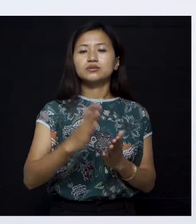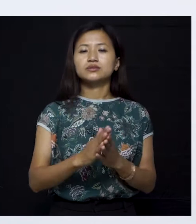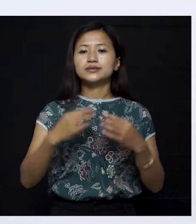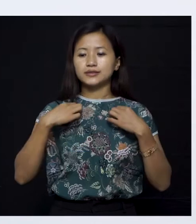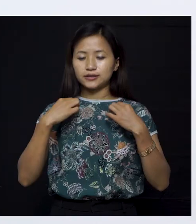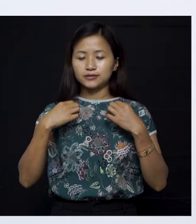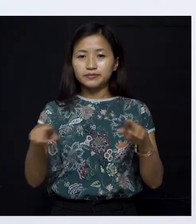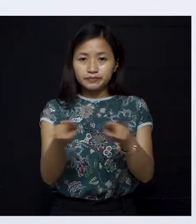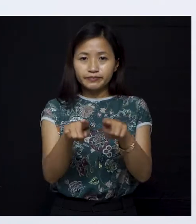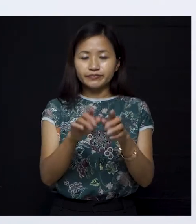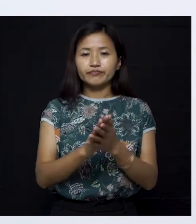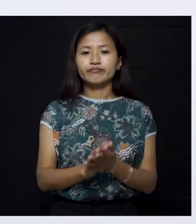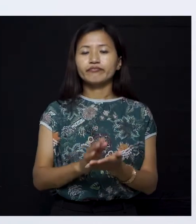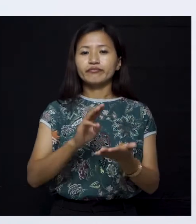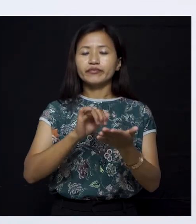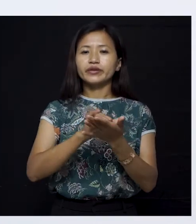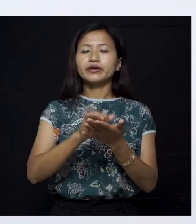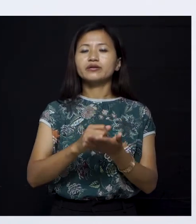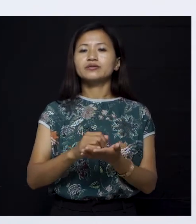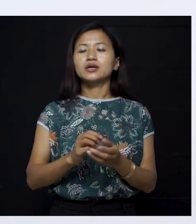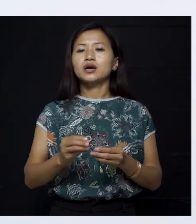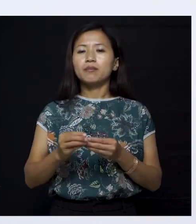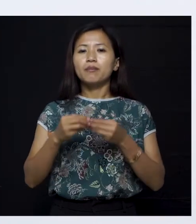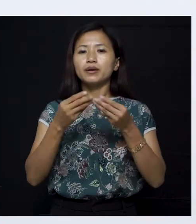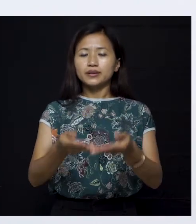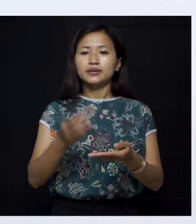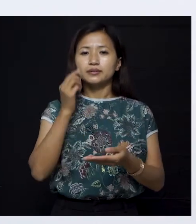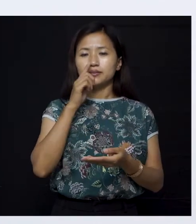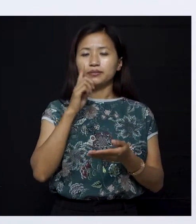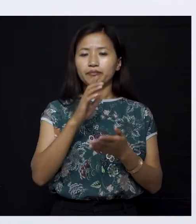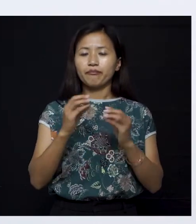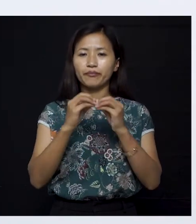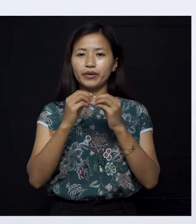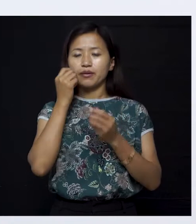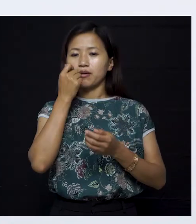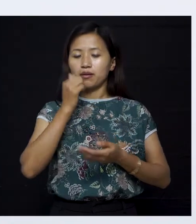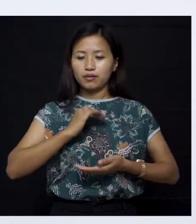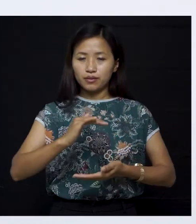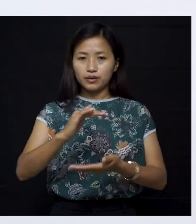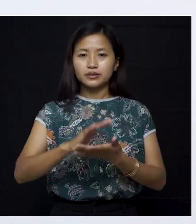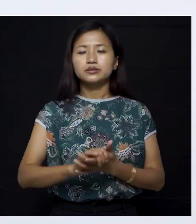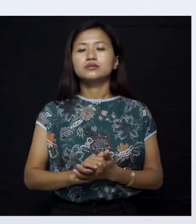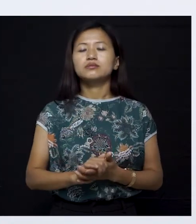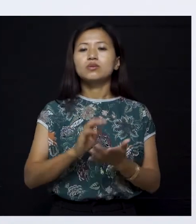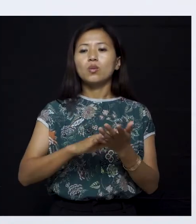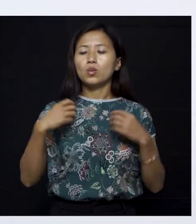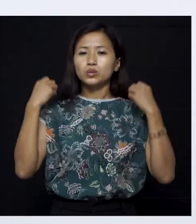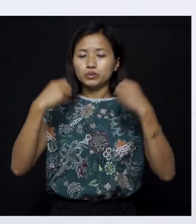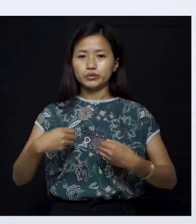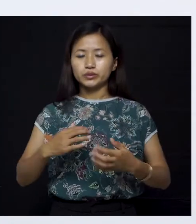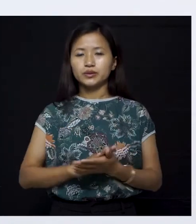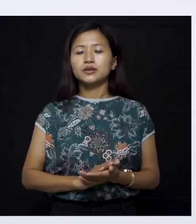looked similar to that of a shirt that Bartley had worn. Okay, that means it might be Michael's, and